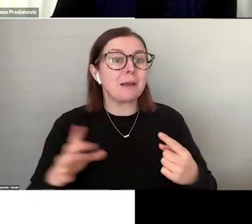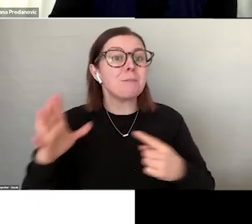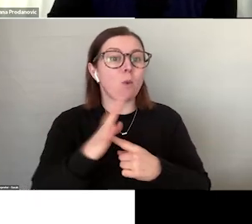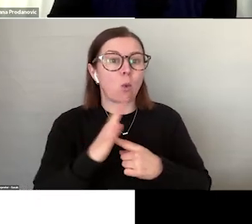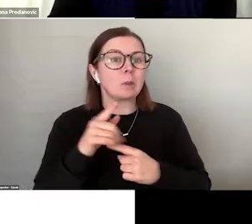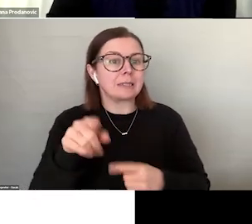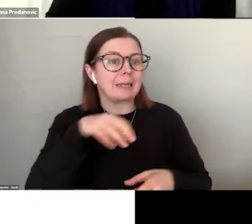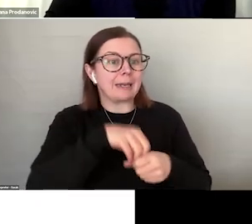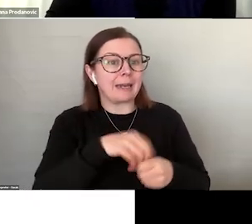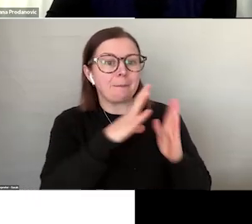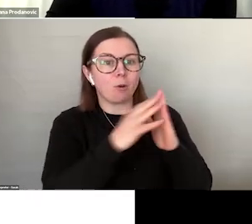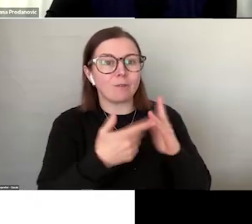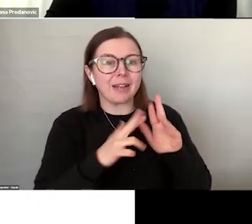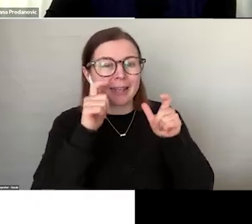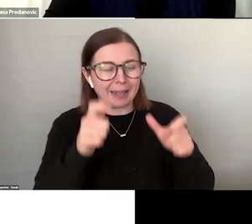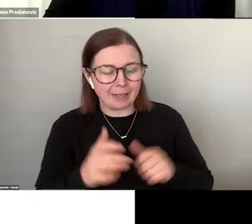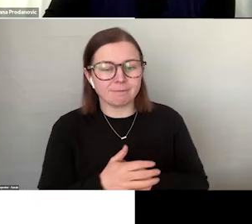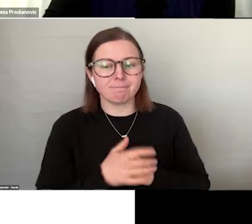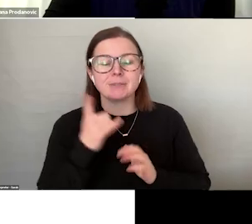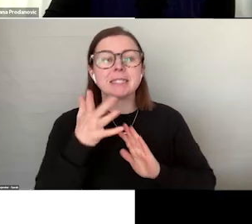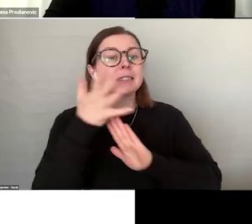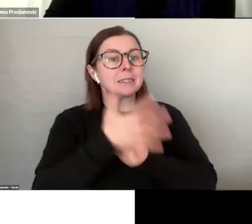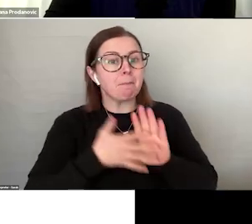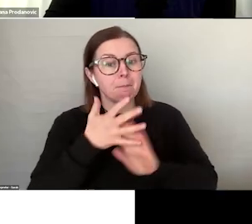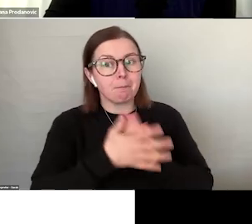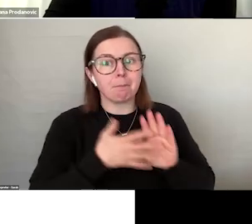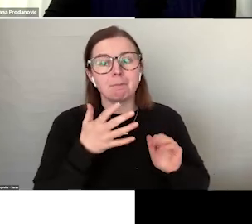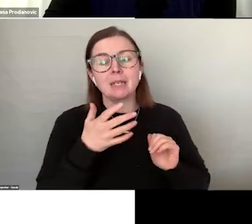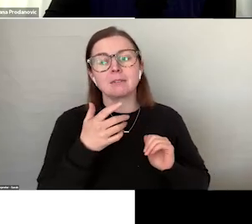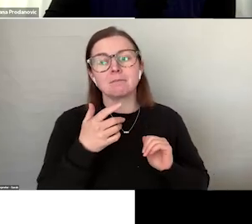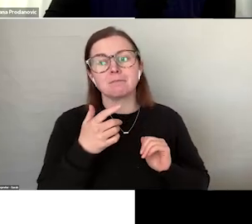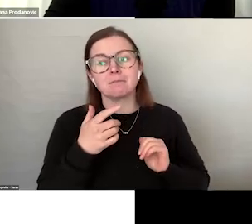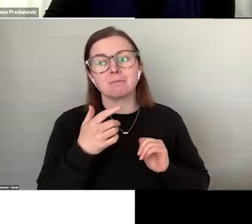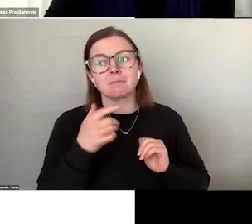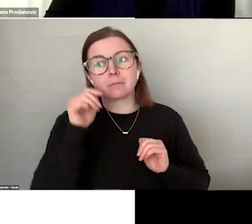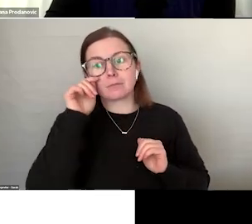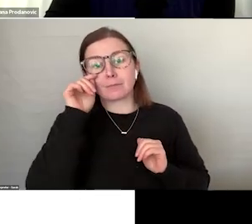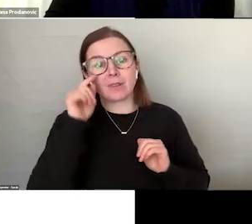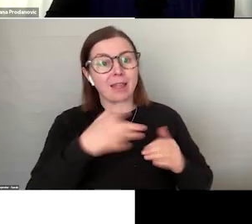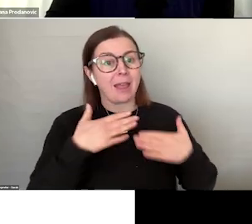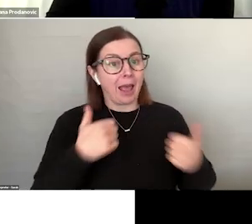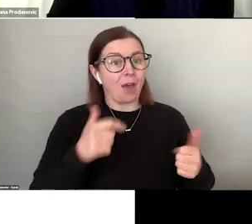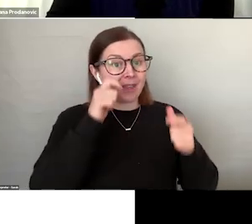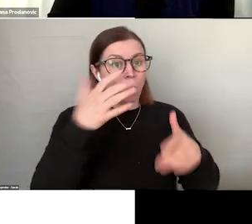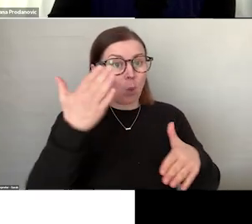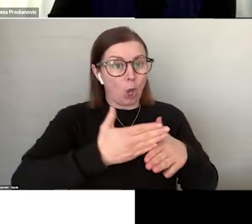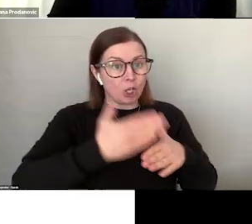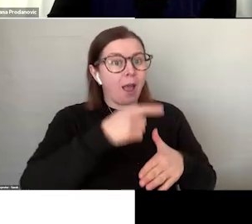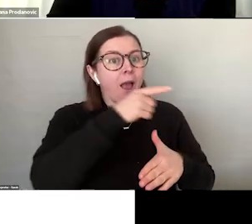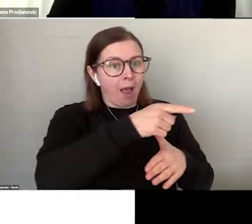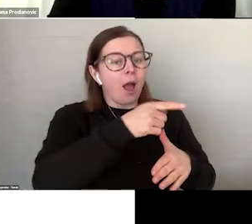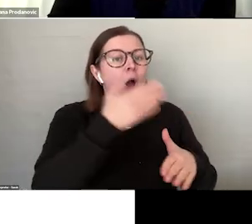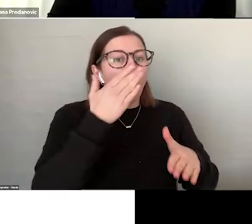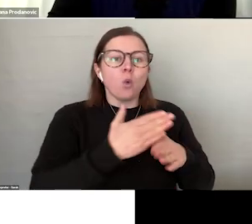care. So what this means was that the healthcare workers start working with